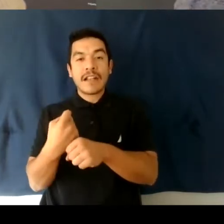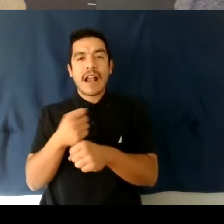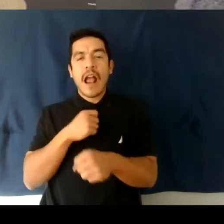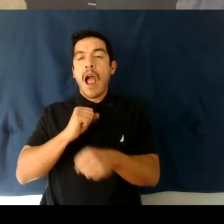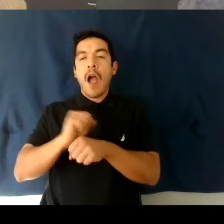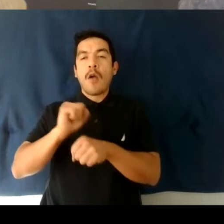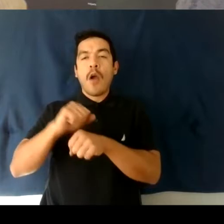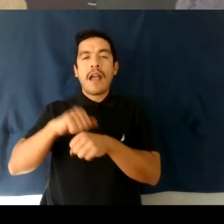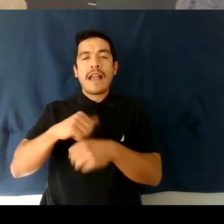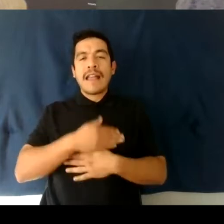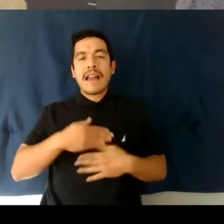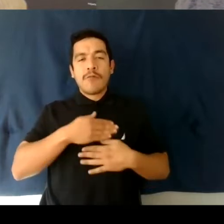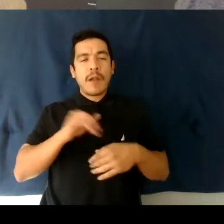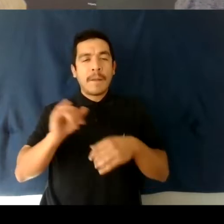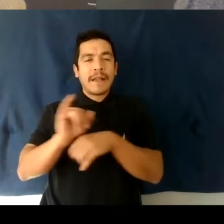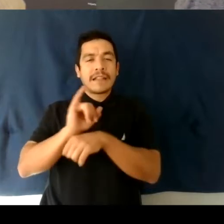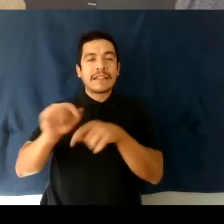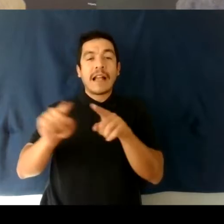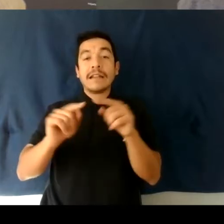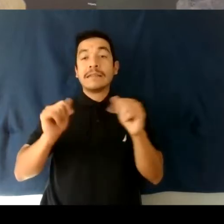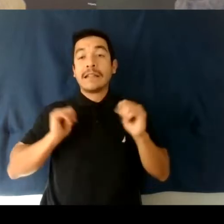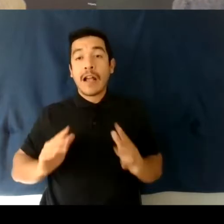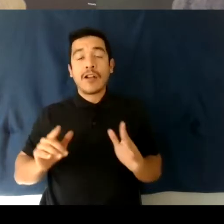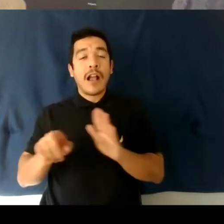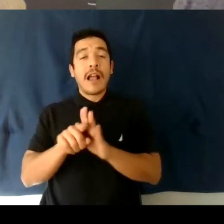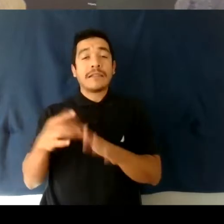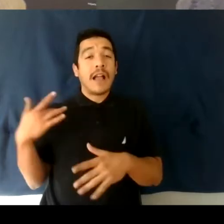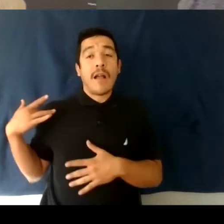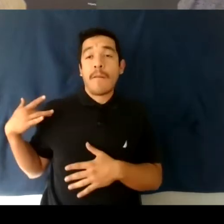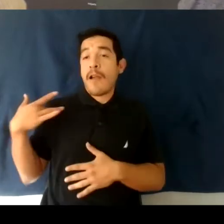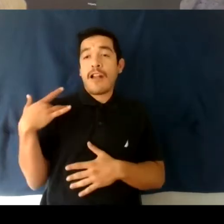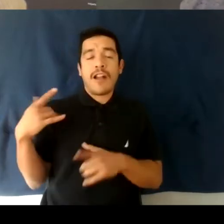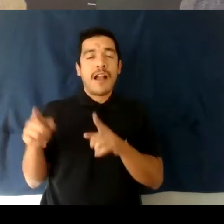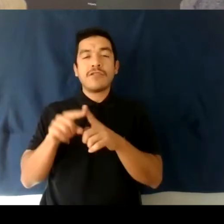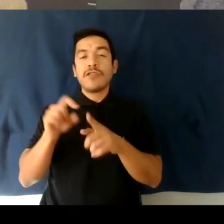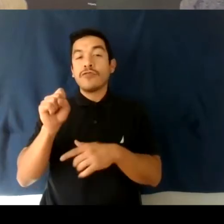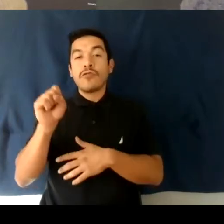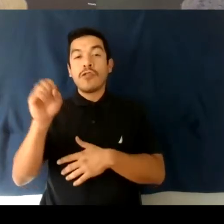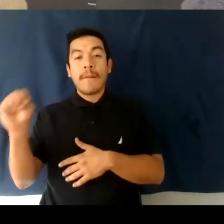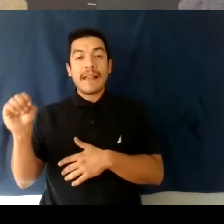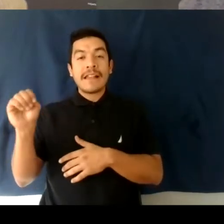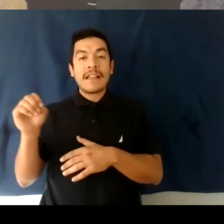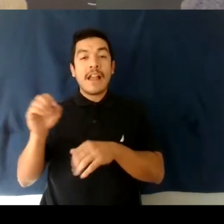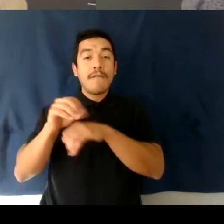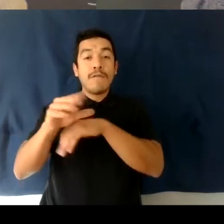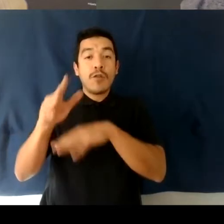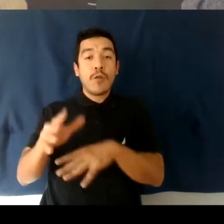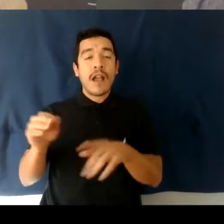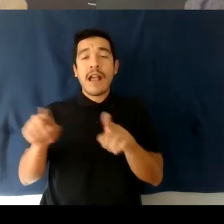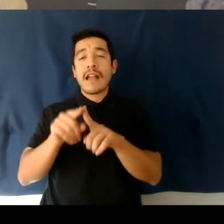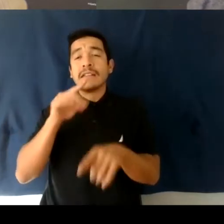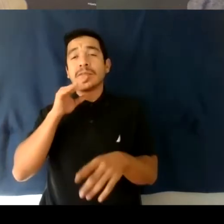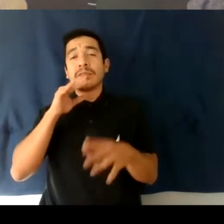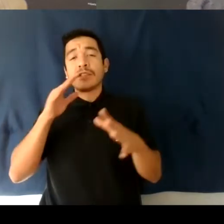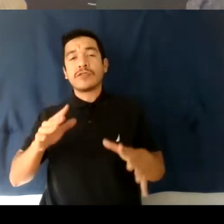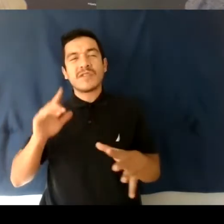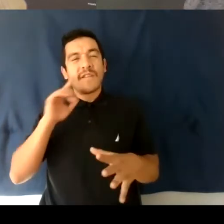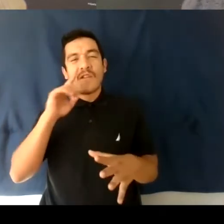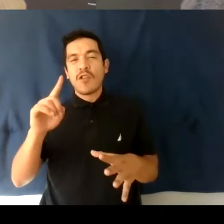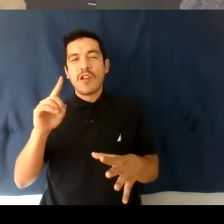the entertainment industry as an actor, as a model, as a social media influencer, and as a speaker, and doing all these things for